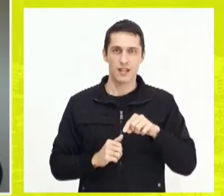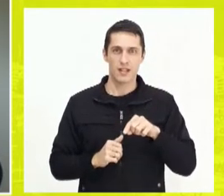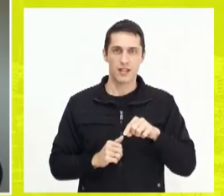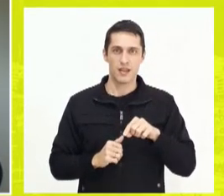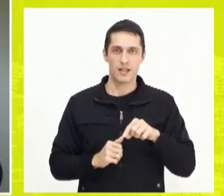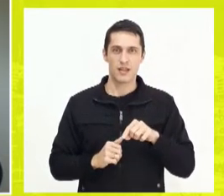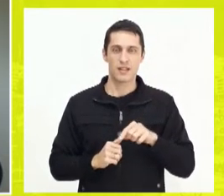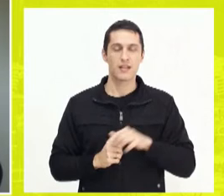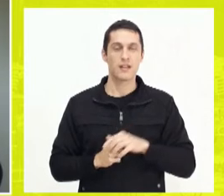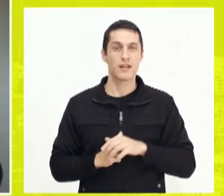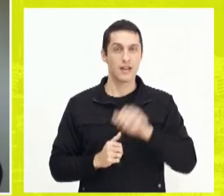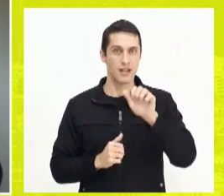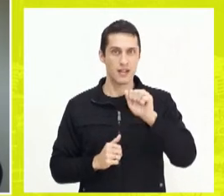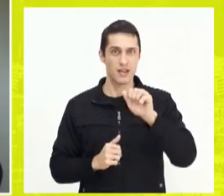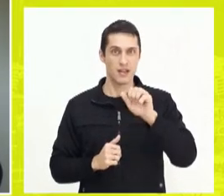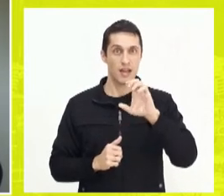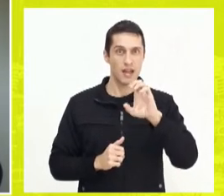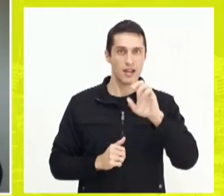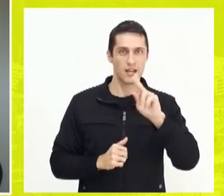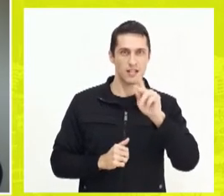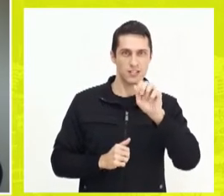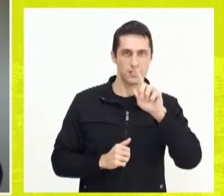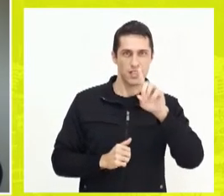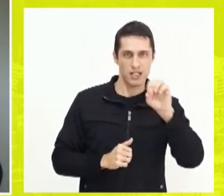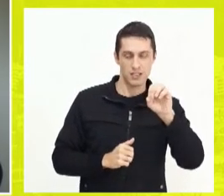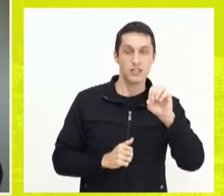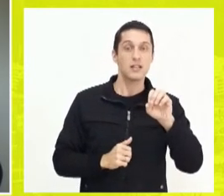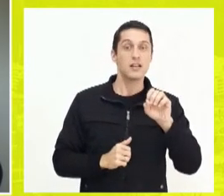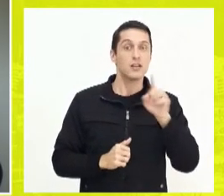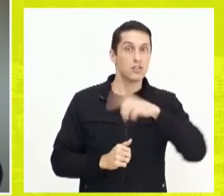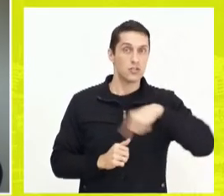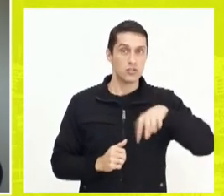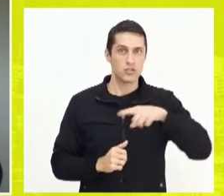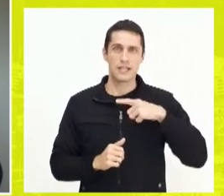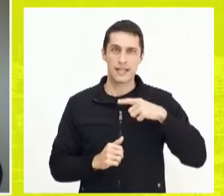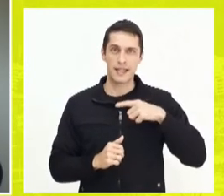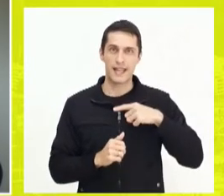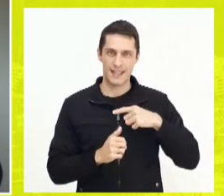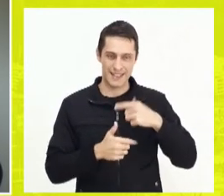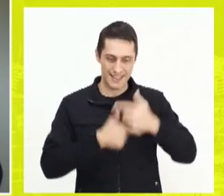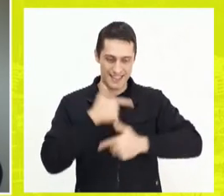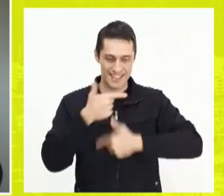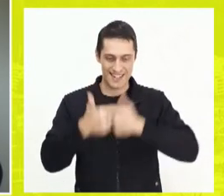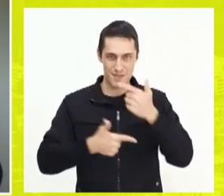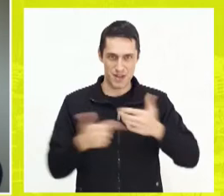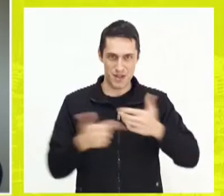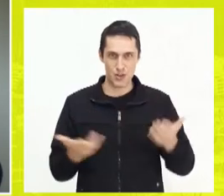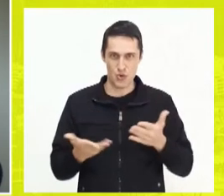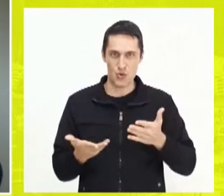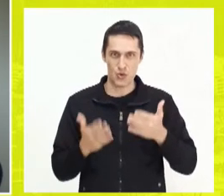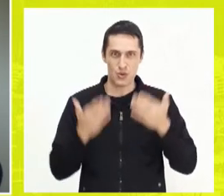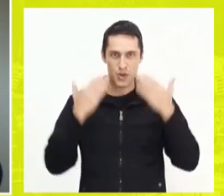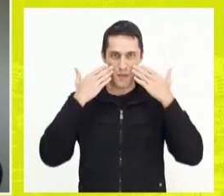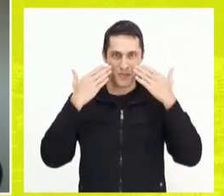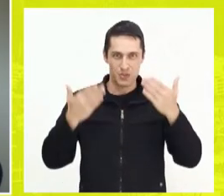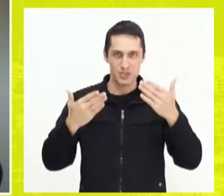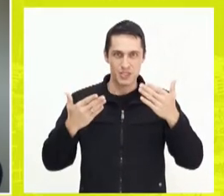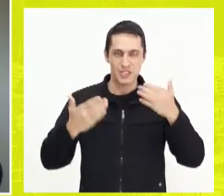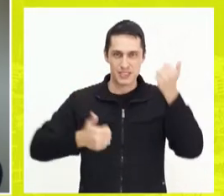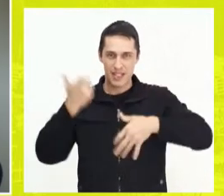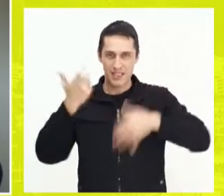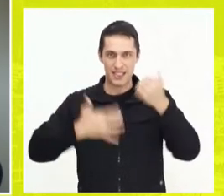called ashad we're going to contemplate all the words being presented here there